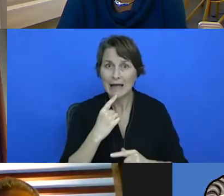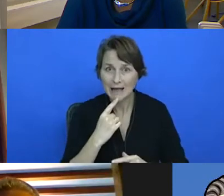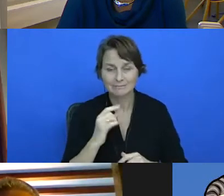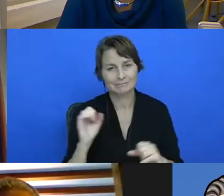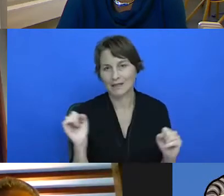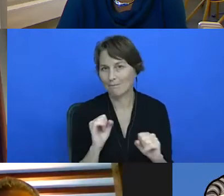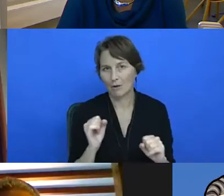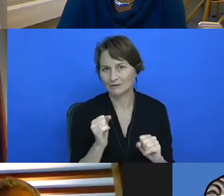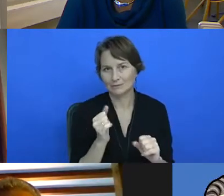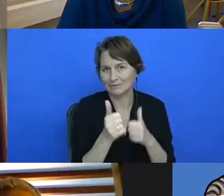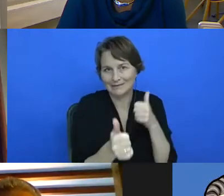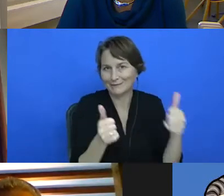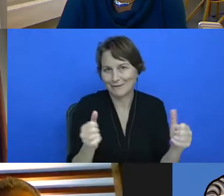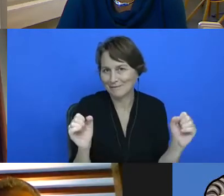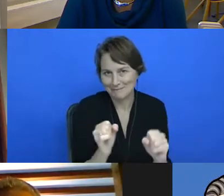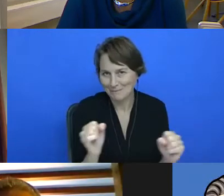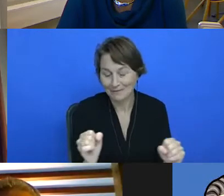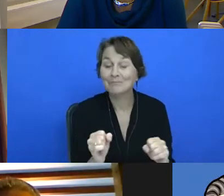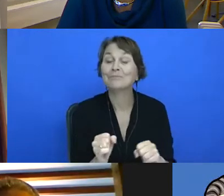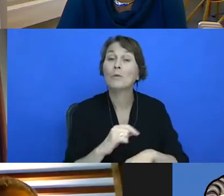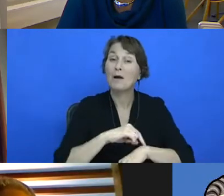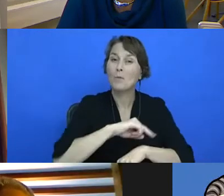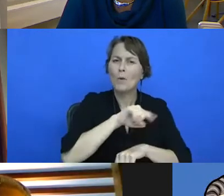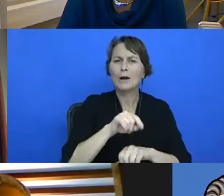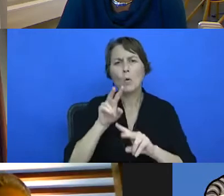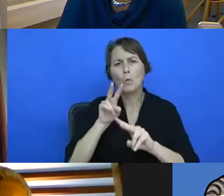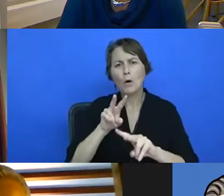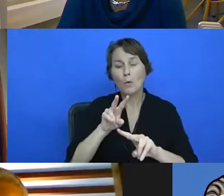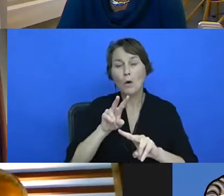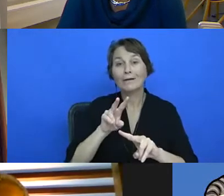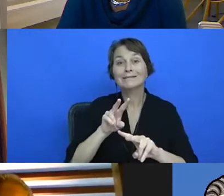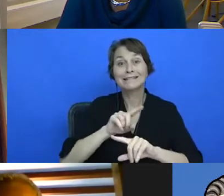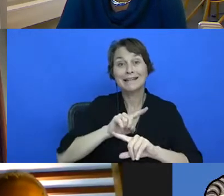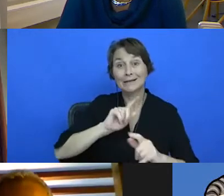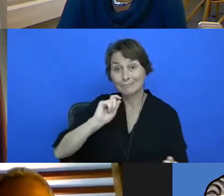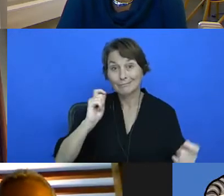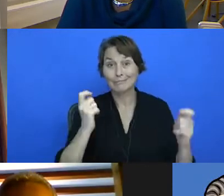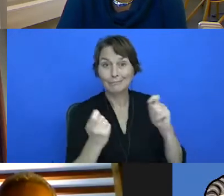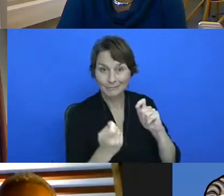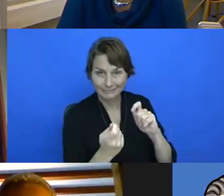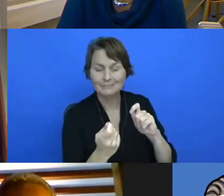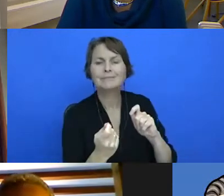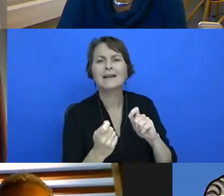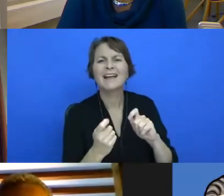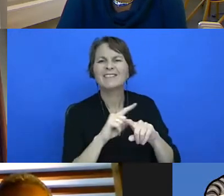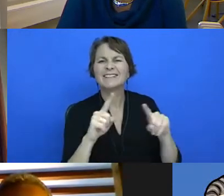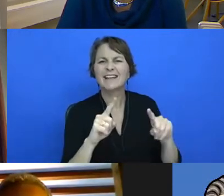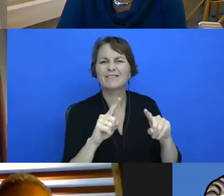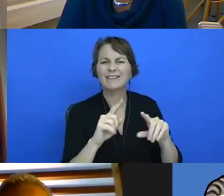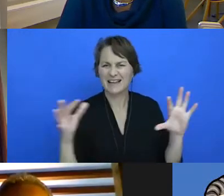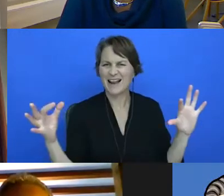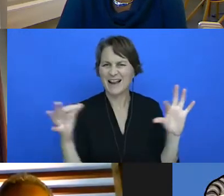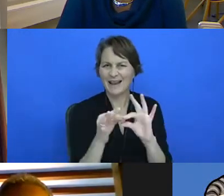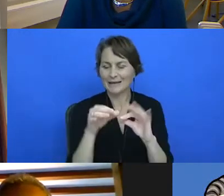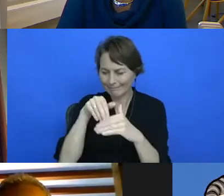And then after an hour in this webinar, we will change rooms and move to a Zoom meeting room through a different link. You